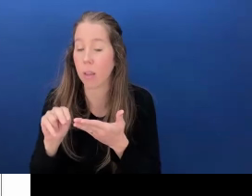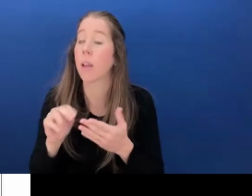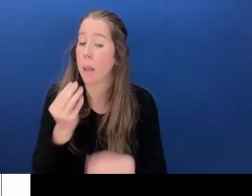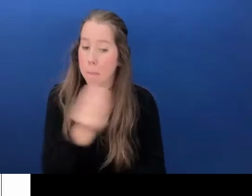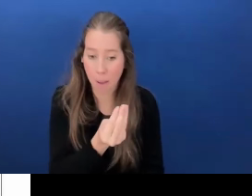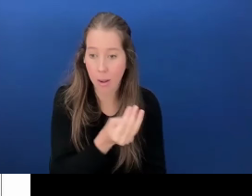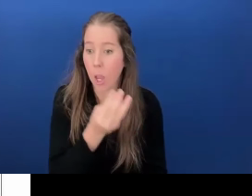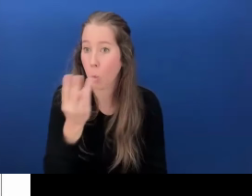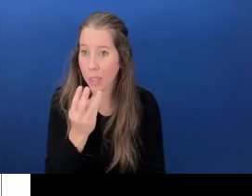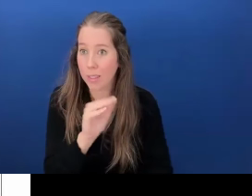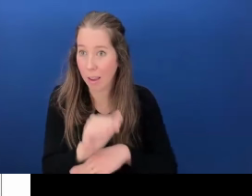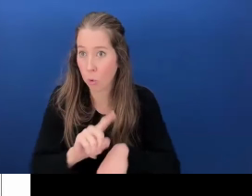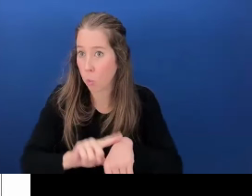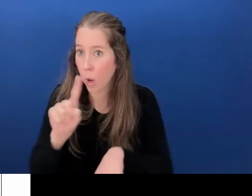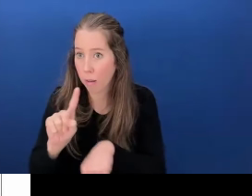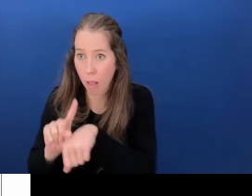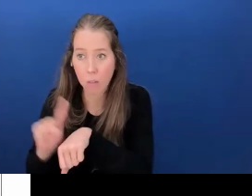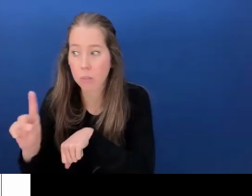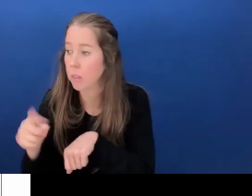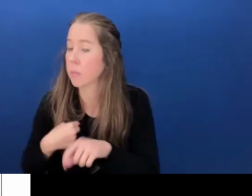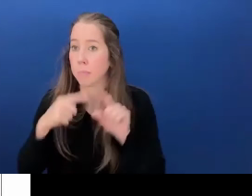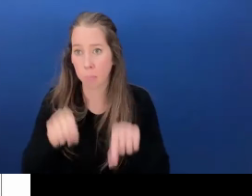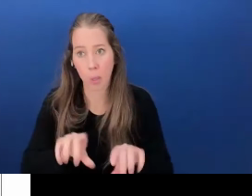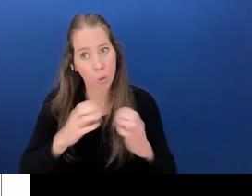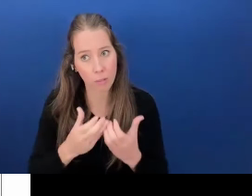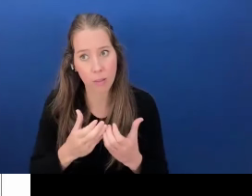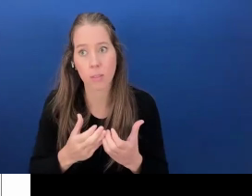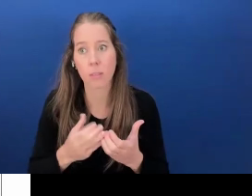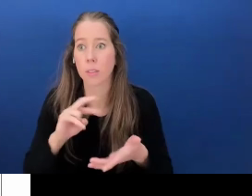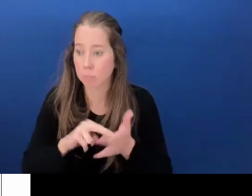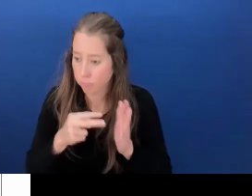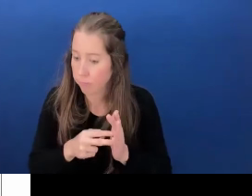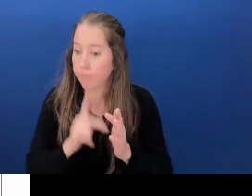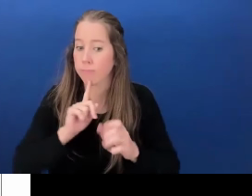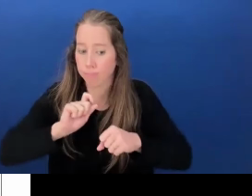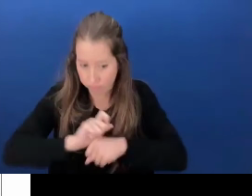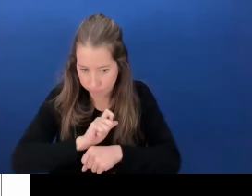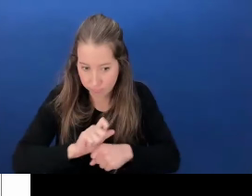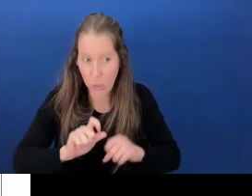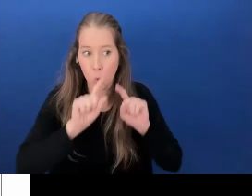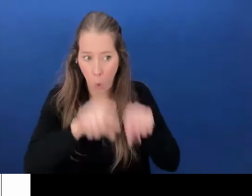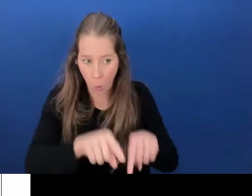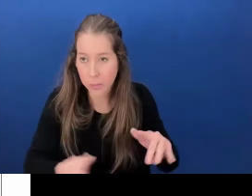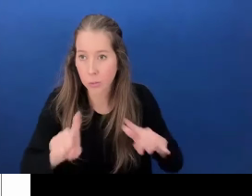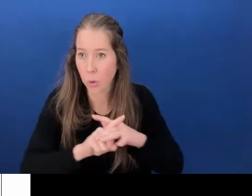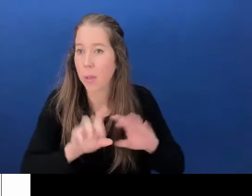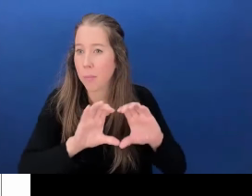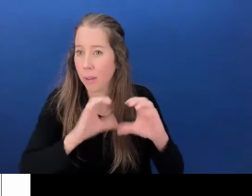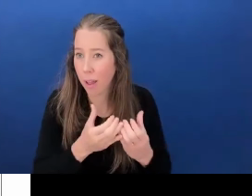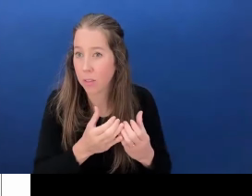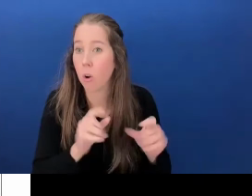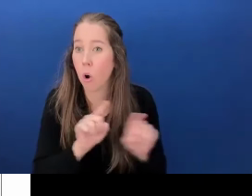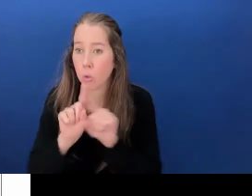Wednesday afternoons at 1:00. You're focused and you're making sure that you're actually going to the class and you're building it into